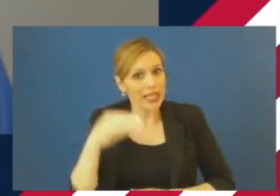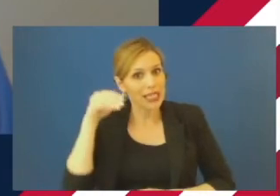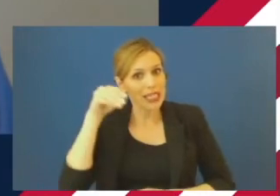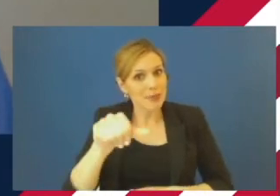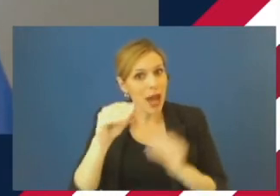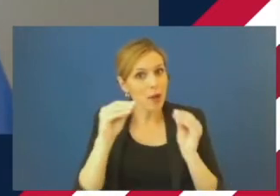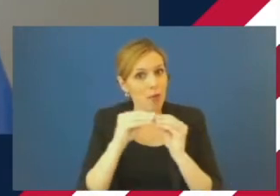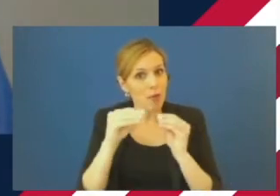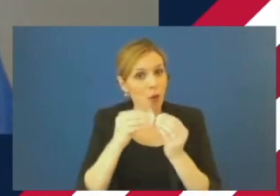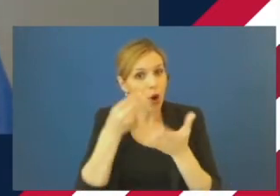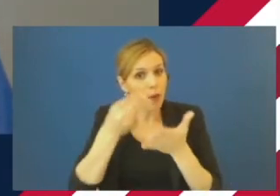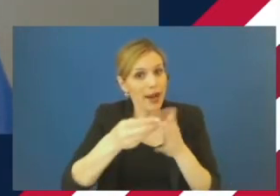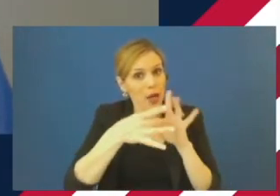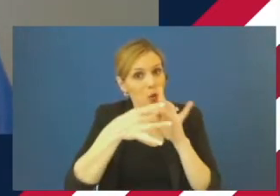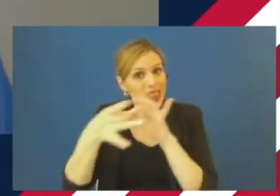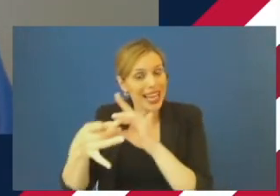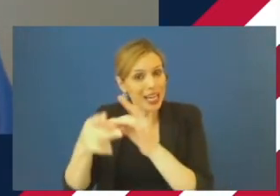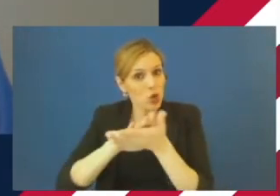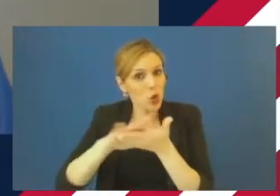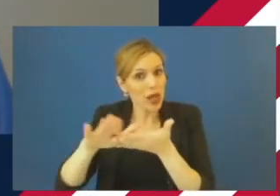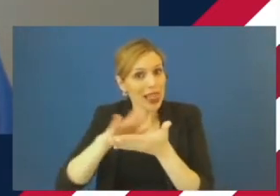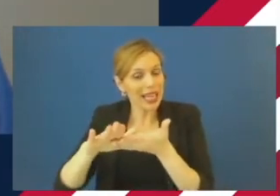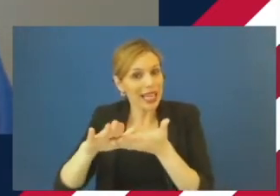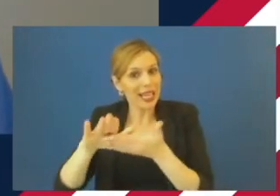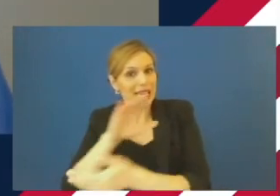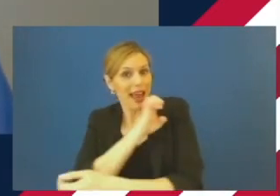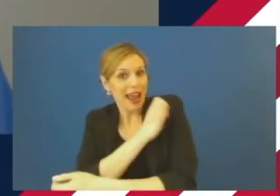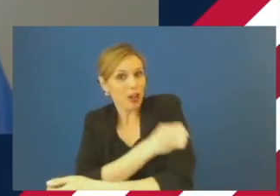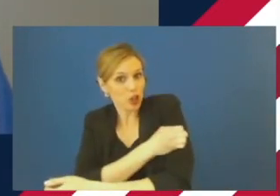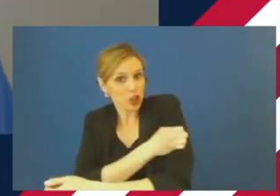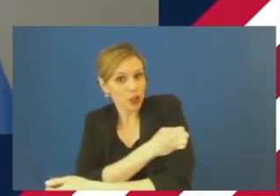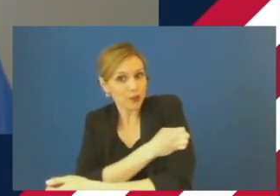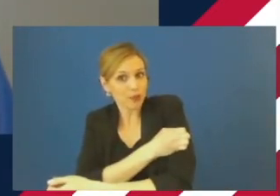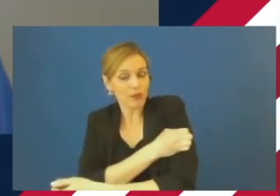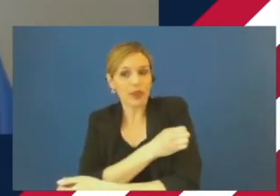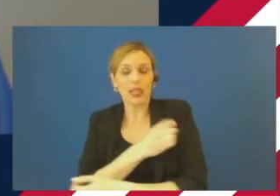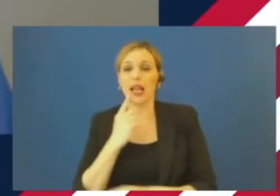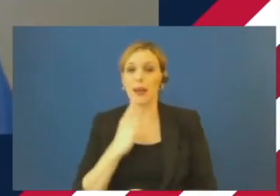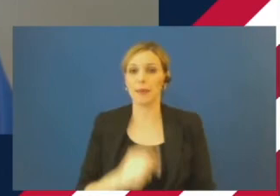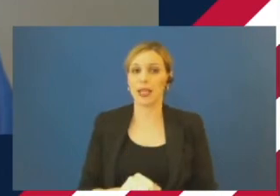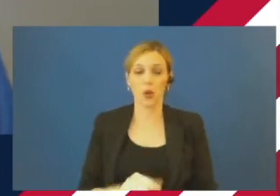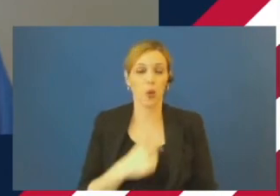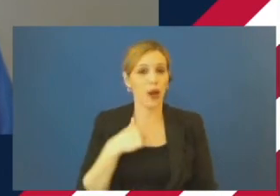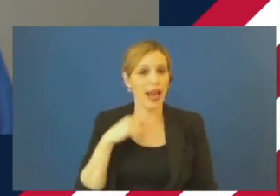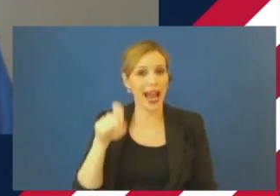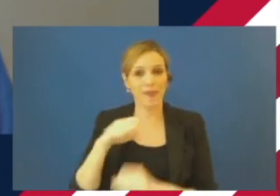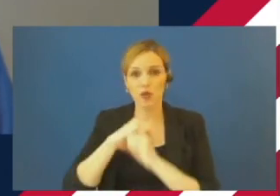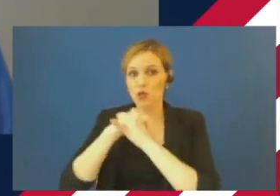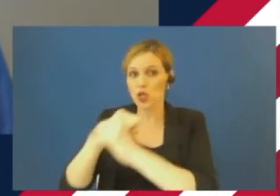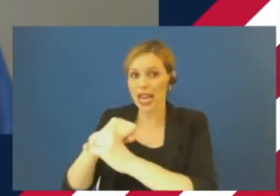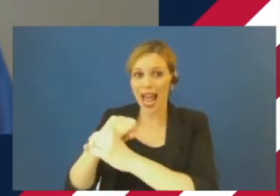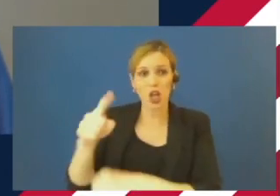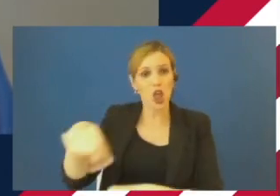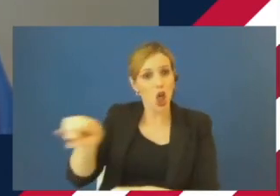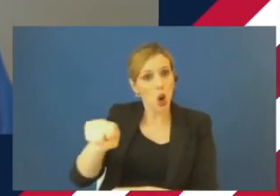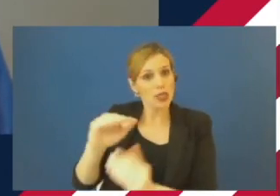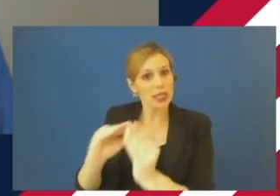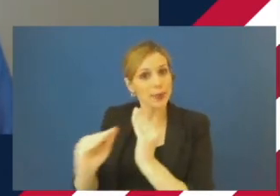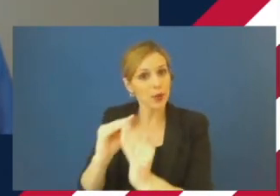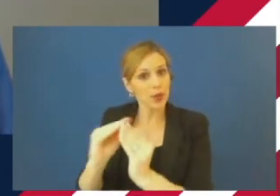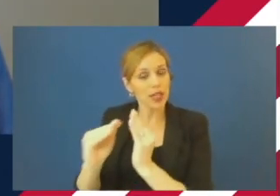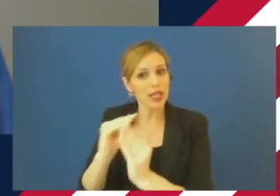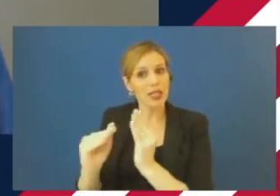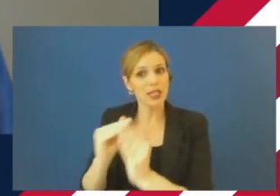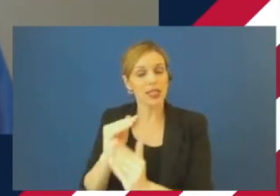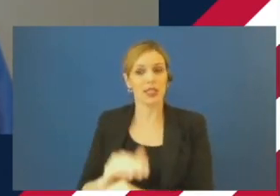not having to as solar comes down and as wind comes down. But it is important that we also convey these